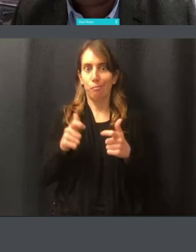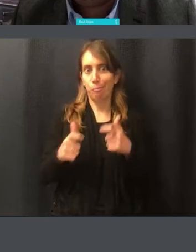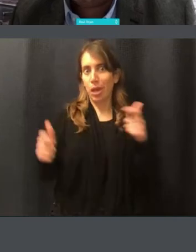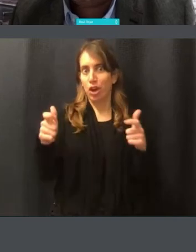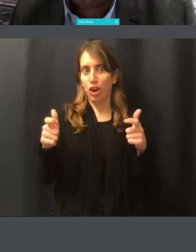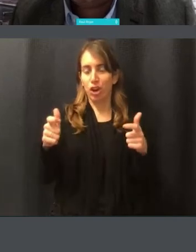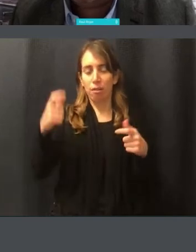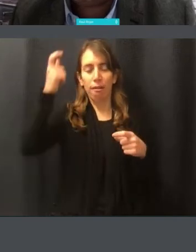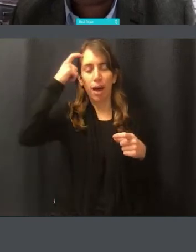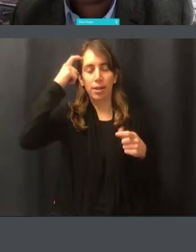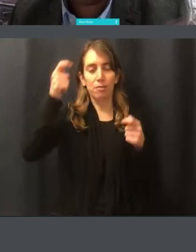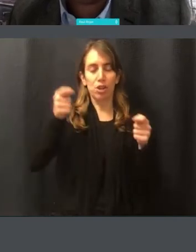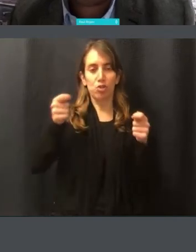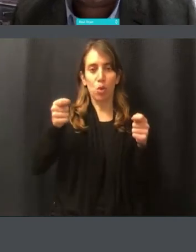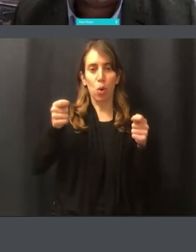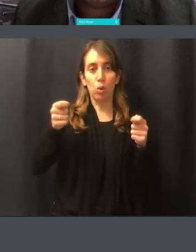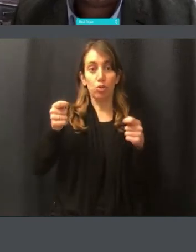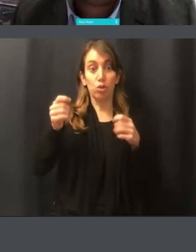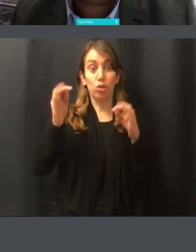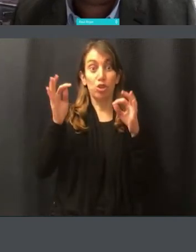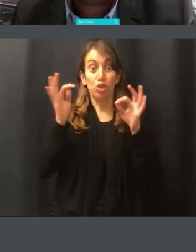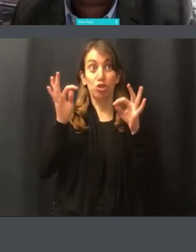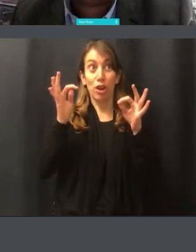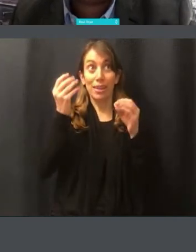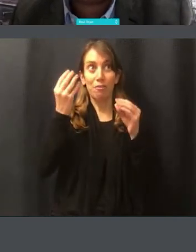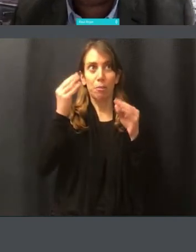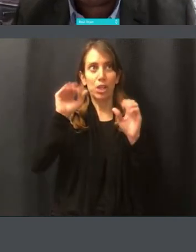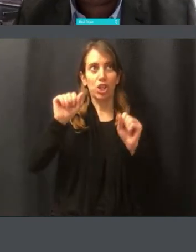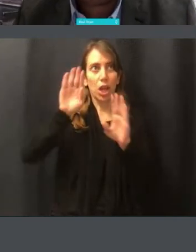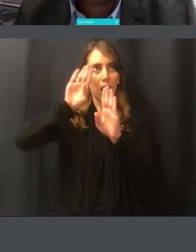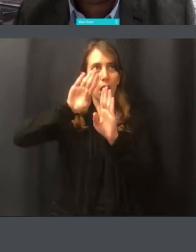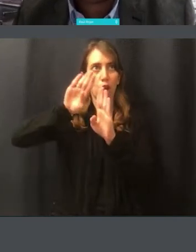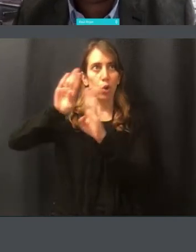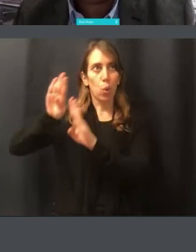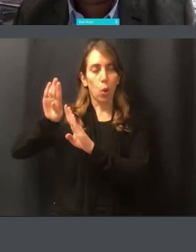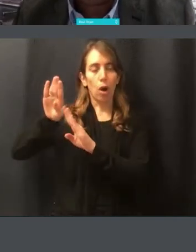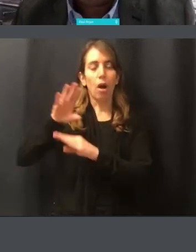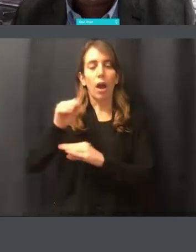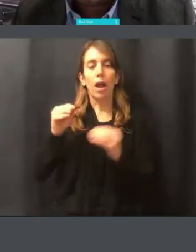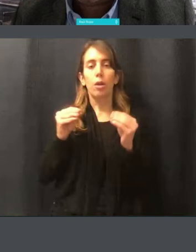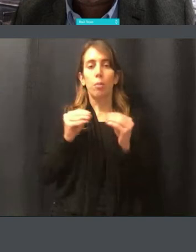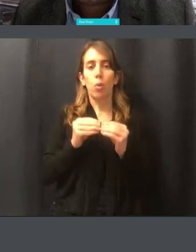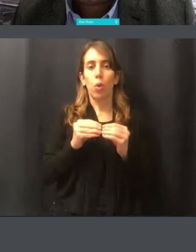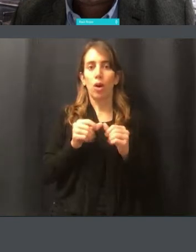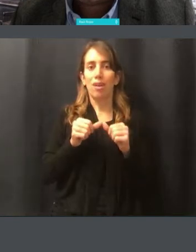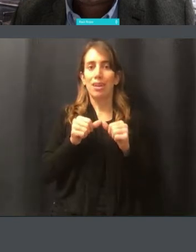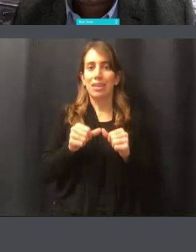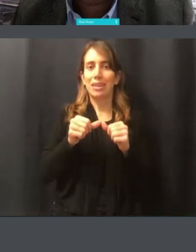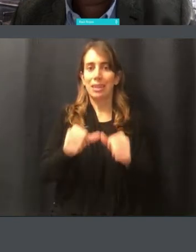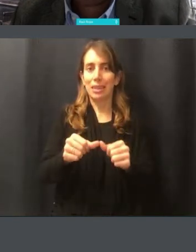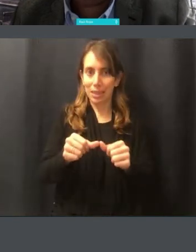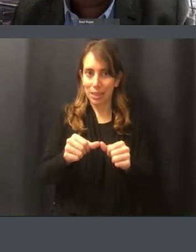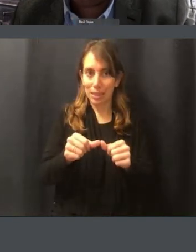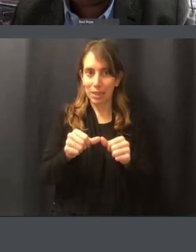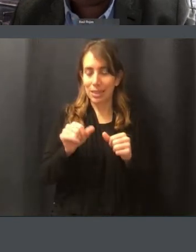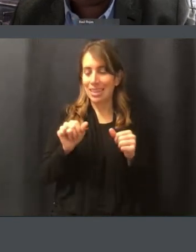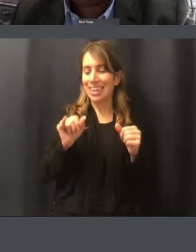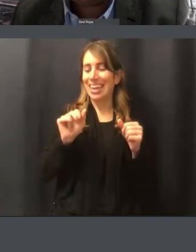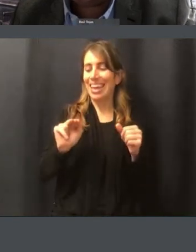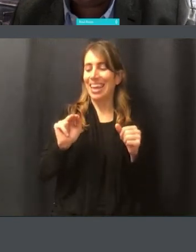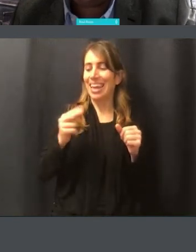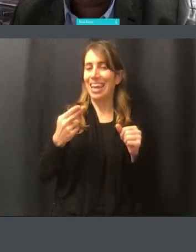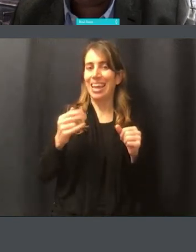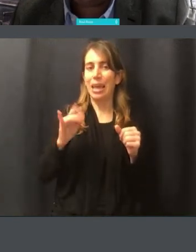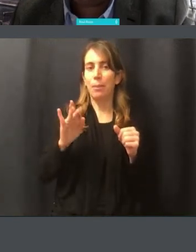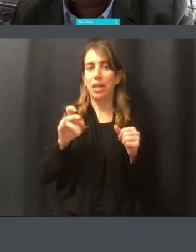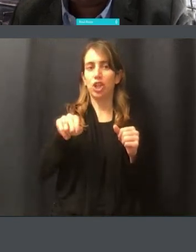ignore distracting information, and also just more consistent inhibition. But I think one of the things that's really